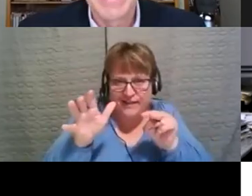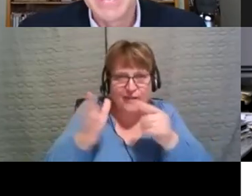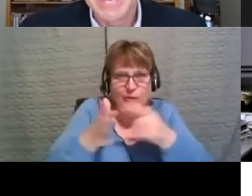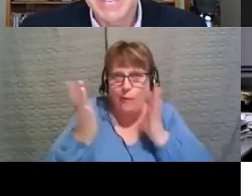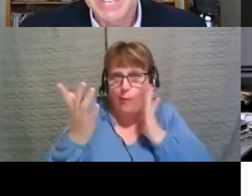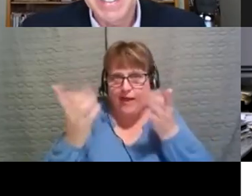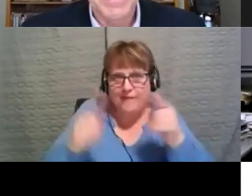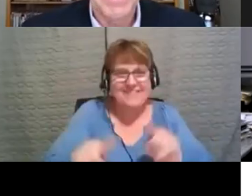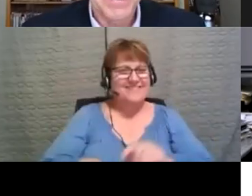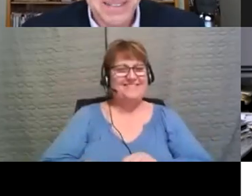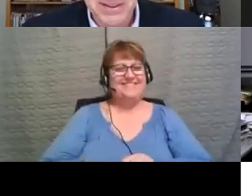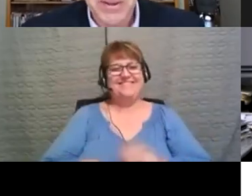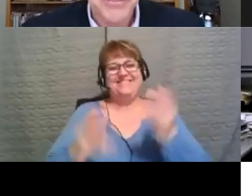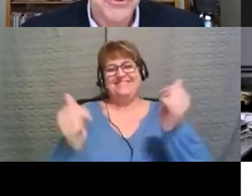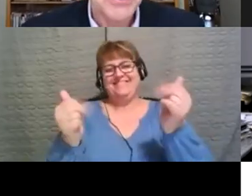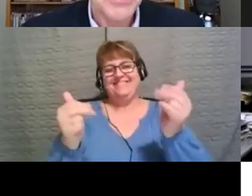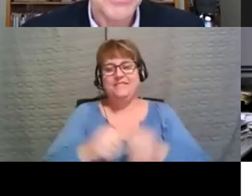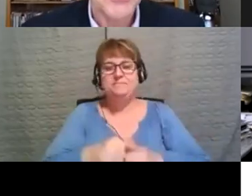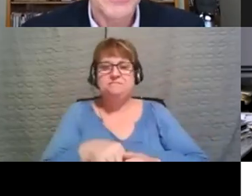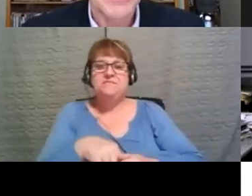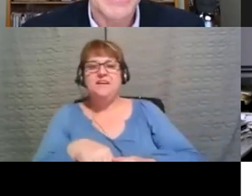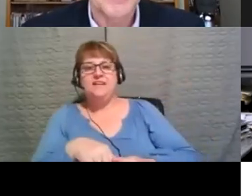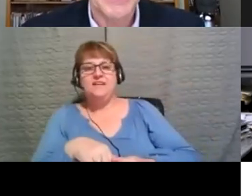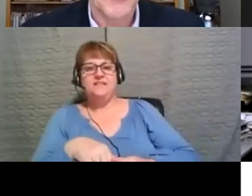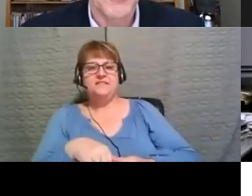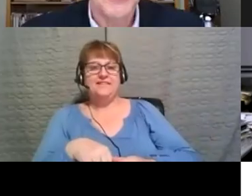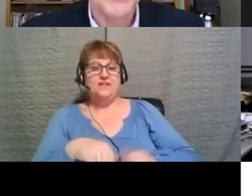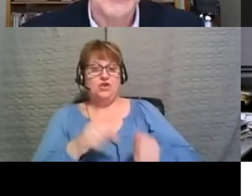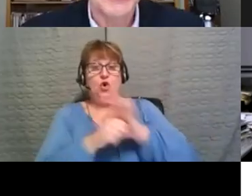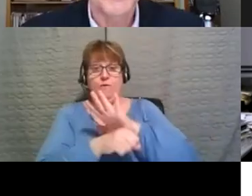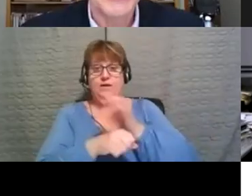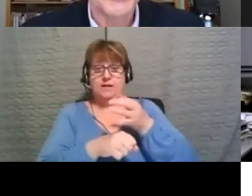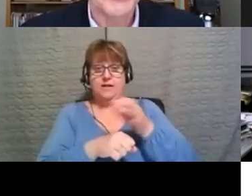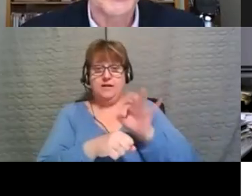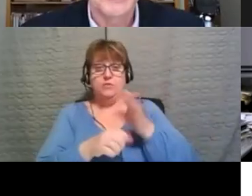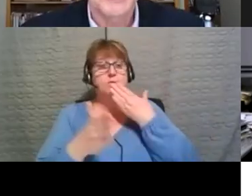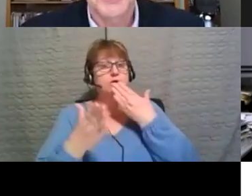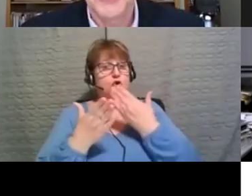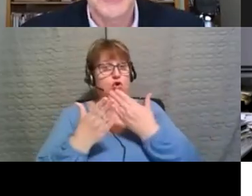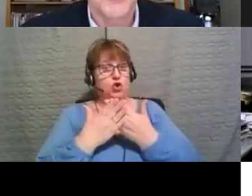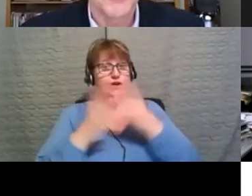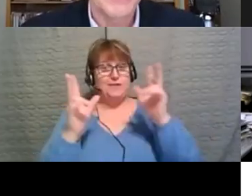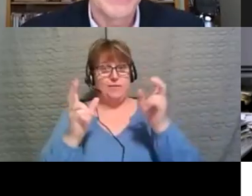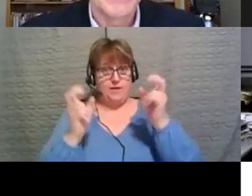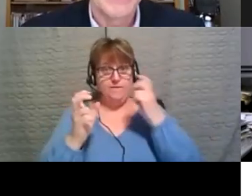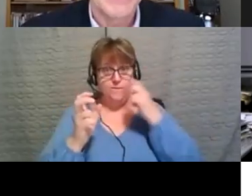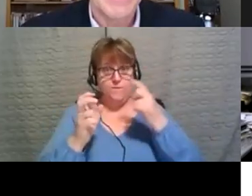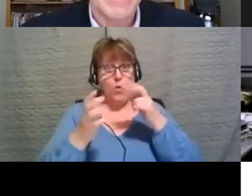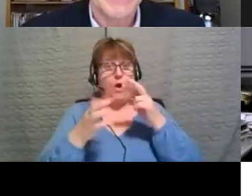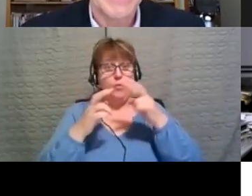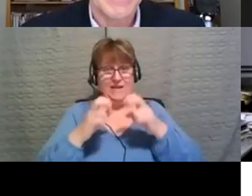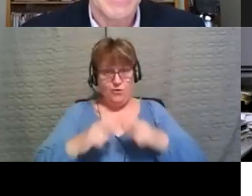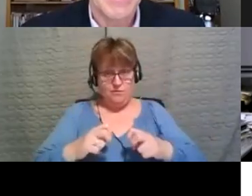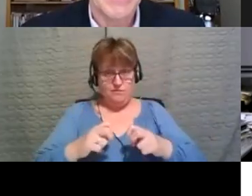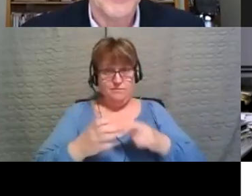Sure. Well, of course, this will be a wonderful subject of research, you know, moving forward.